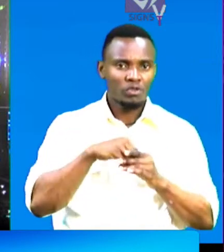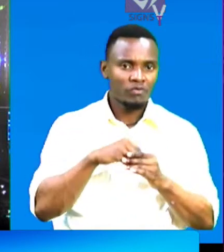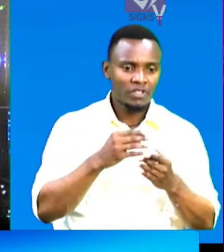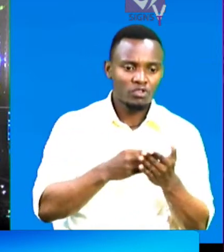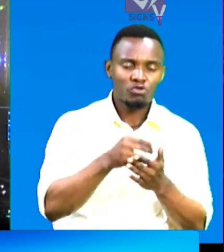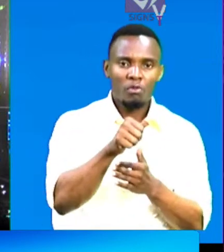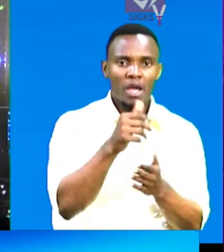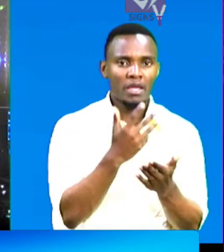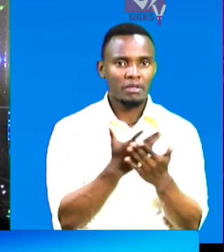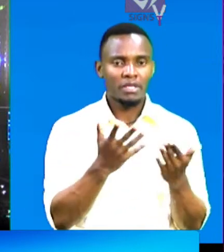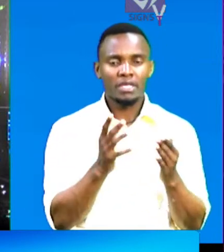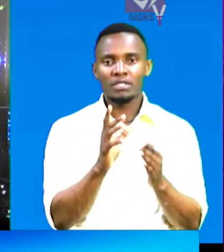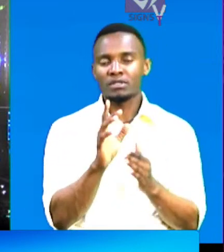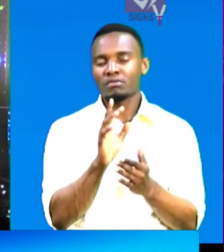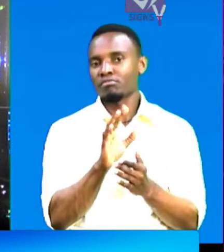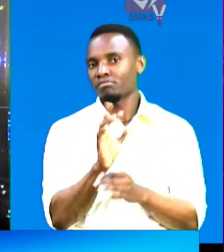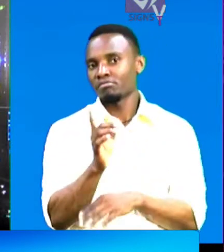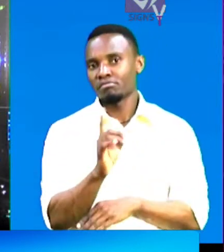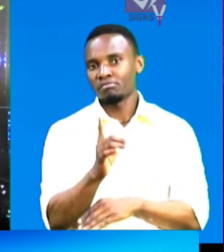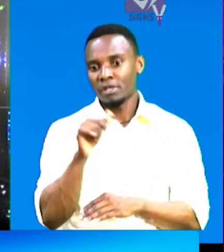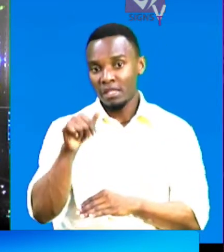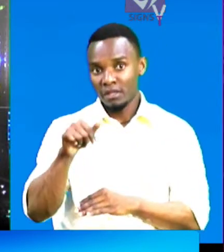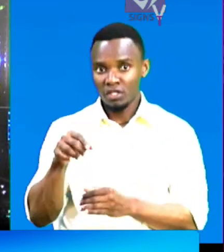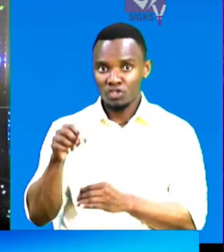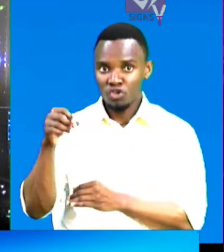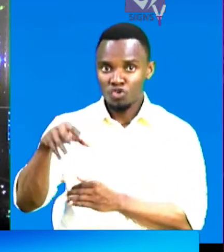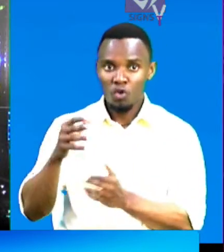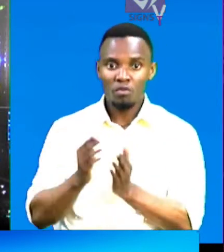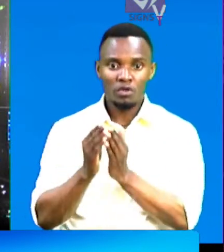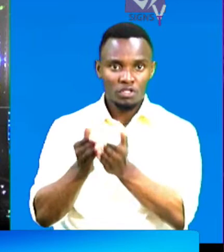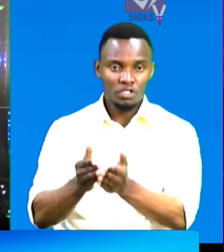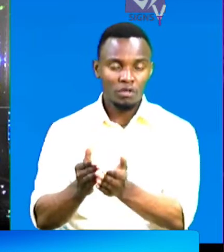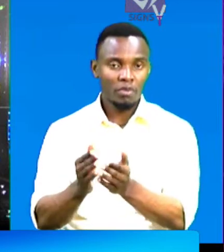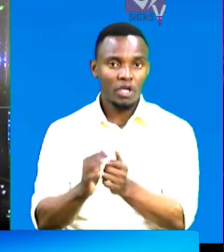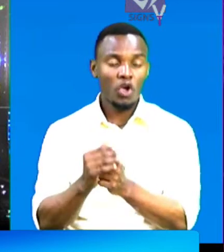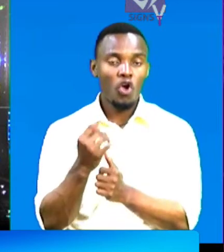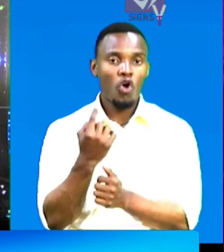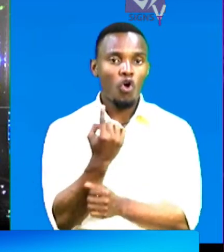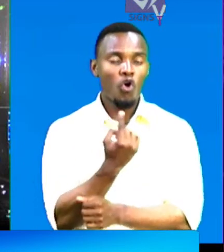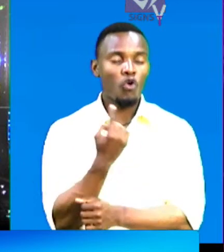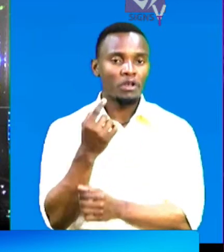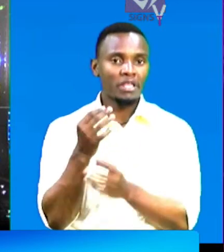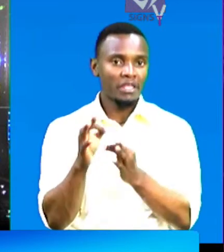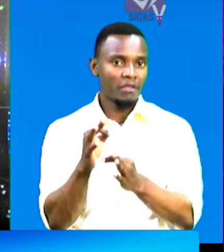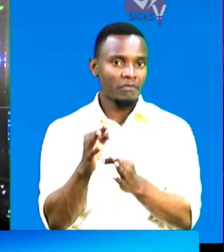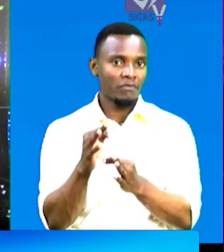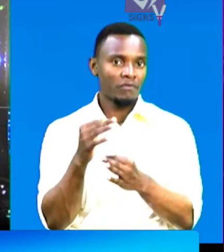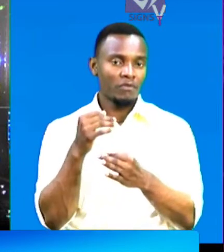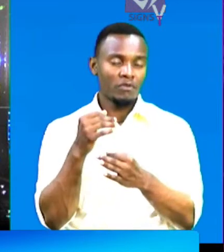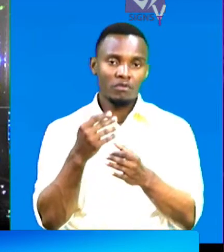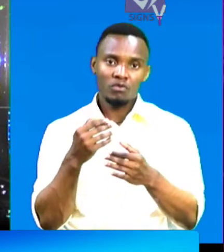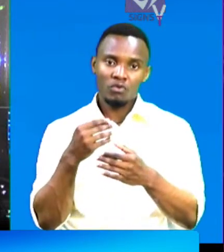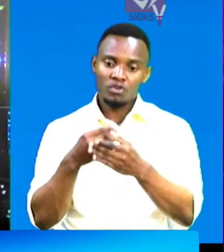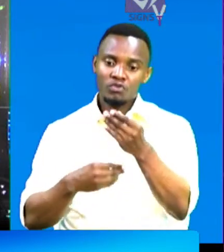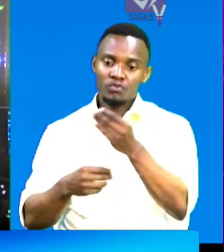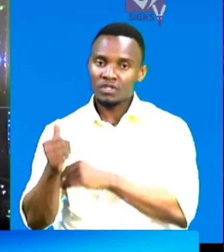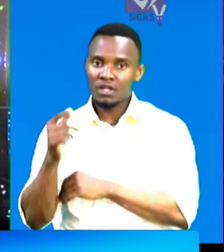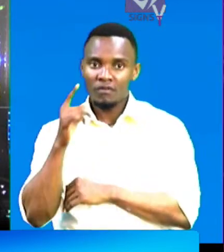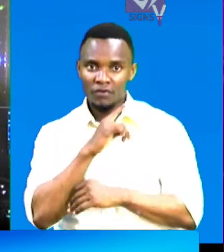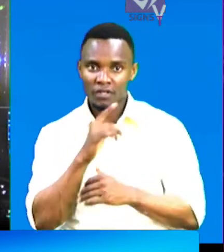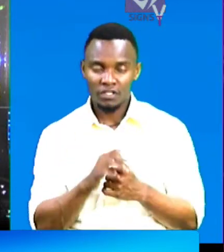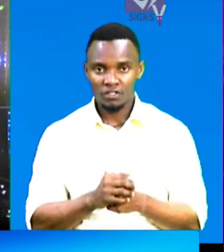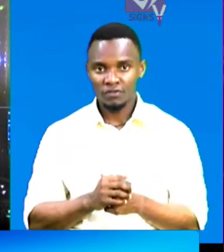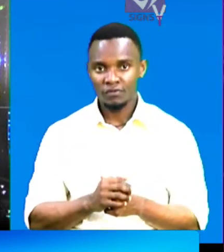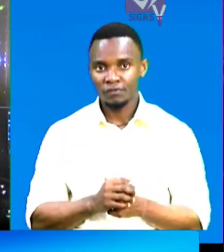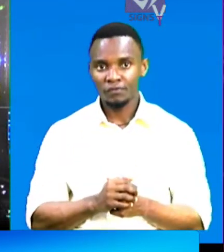products with the drop shipping model unless you have already made a sale.